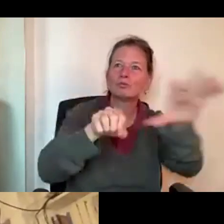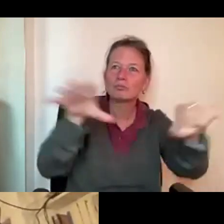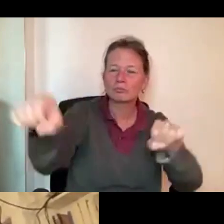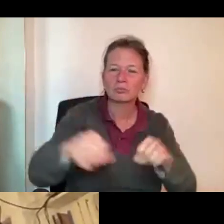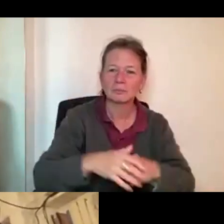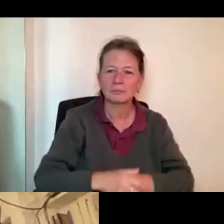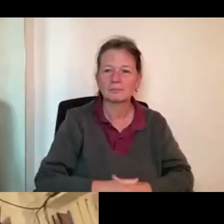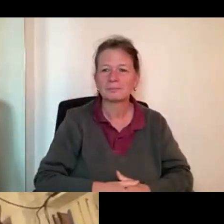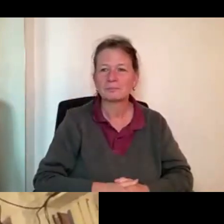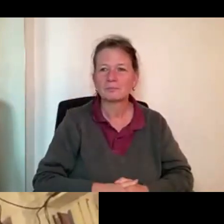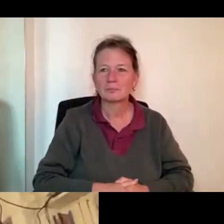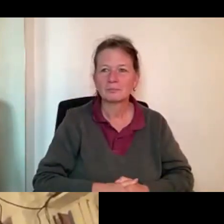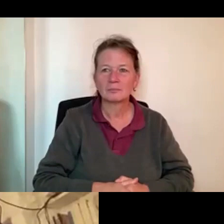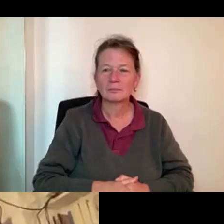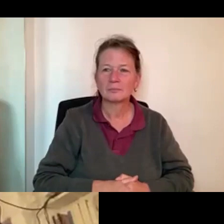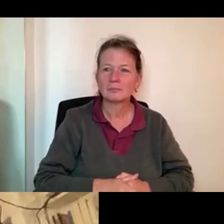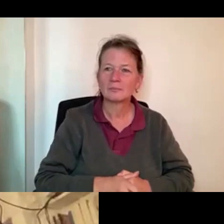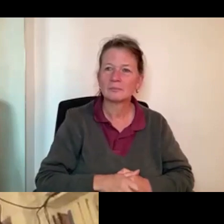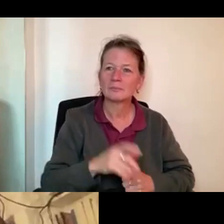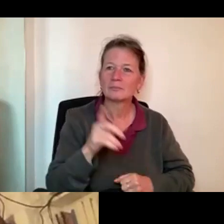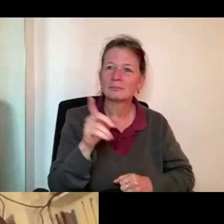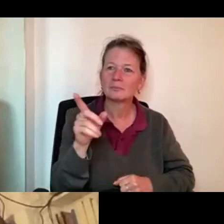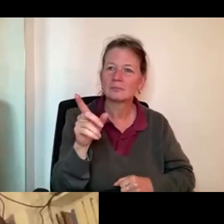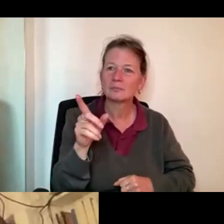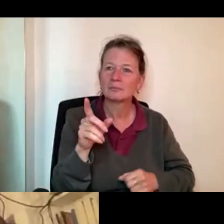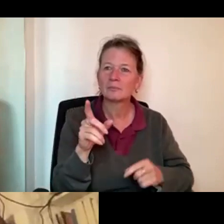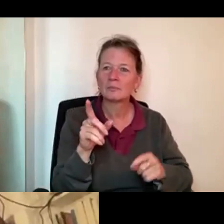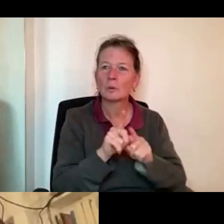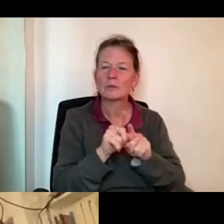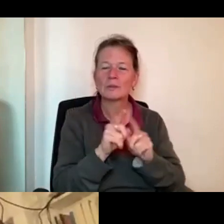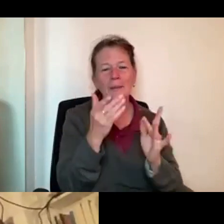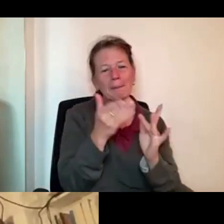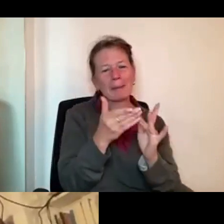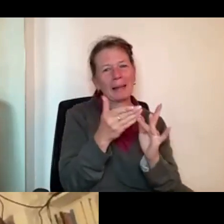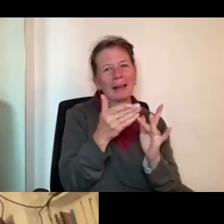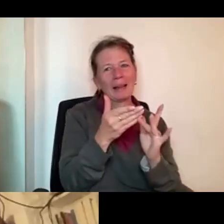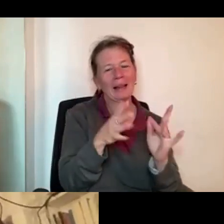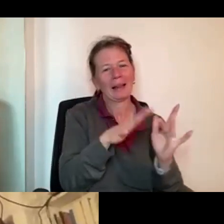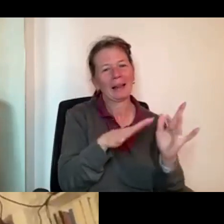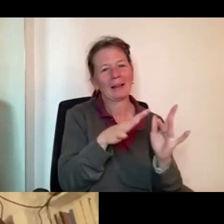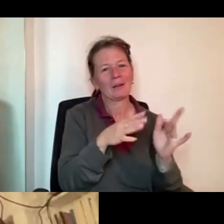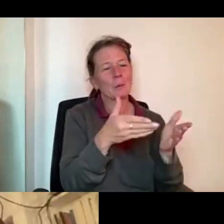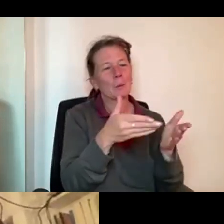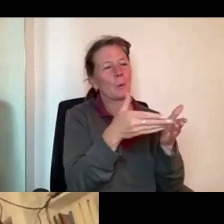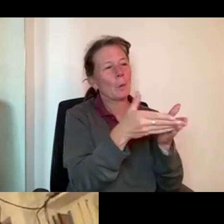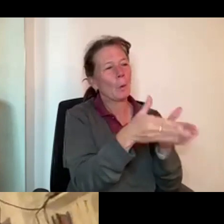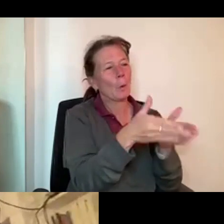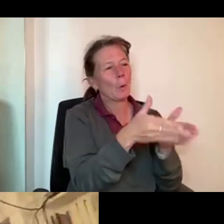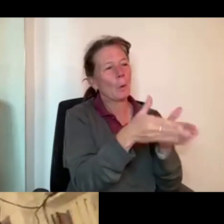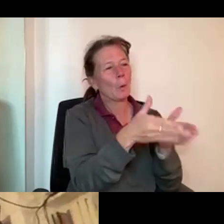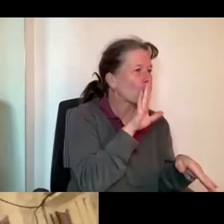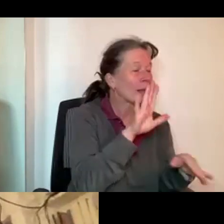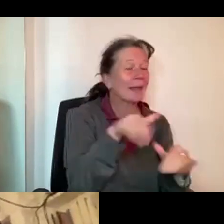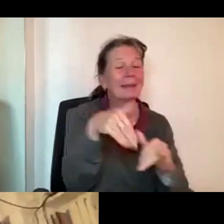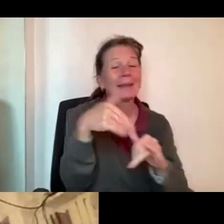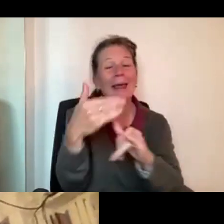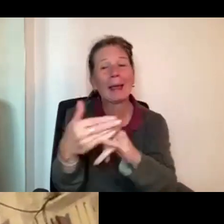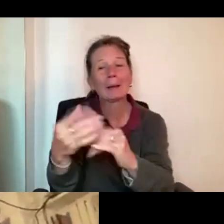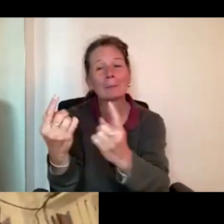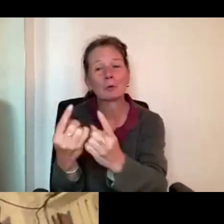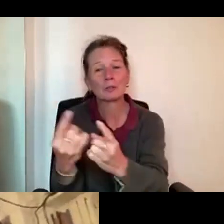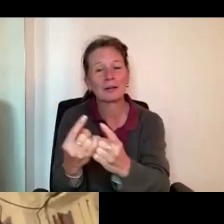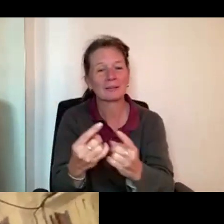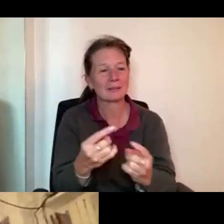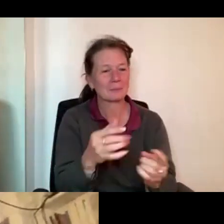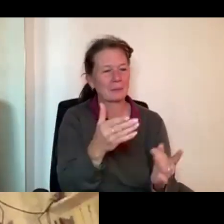I guess also I wonder, is there a sort of middle point between that sort of open call and the end product? Like I know with the Sky in a Small Cage